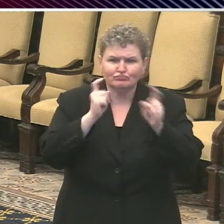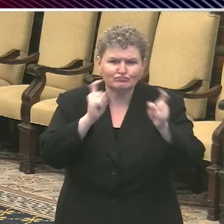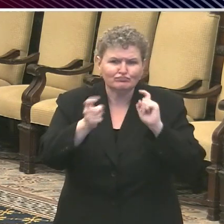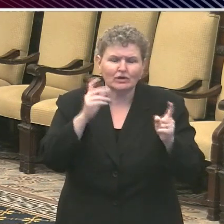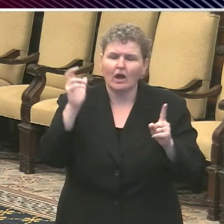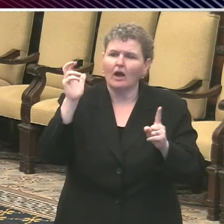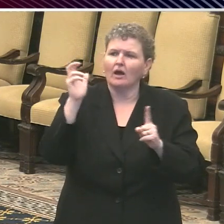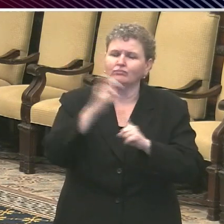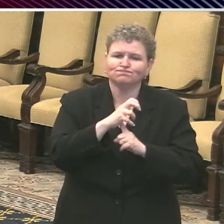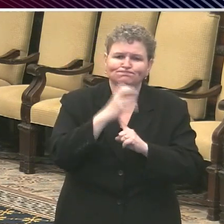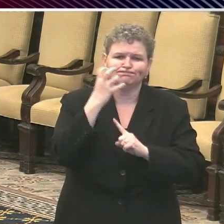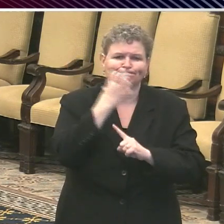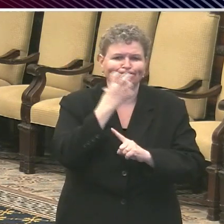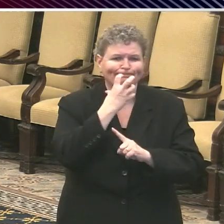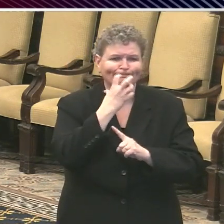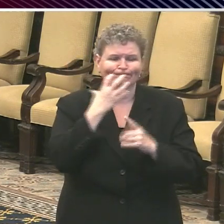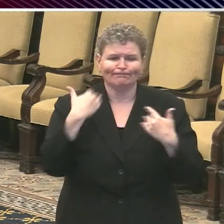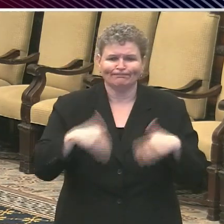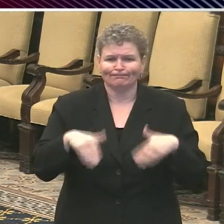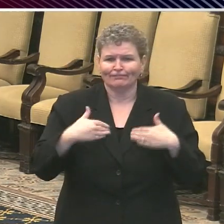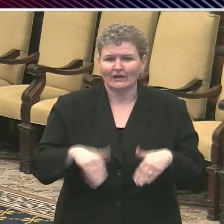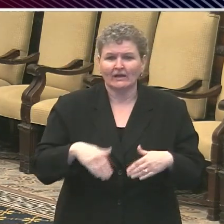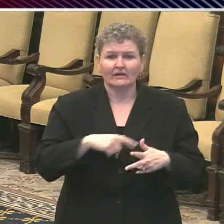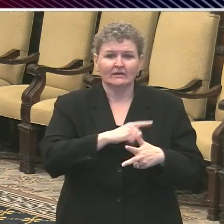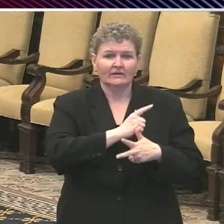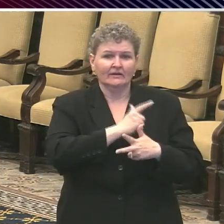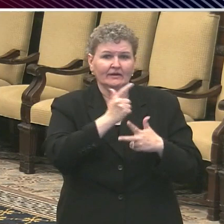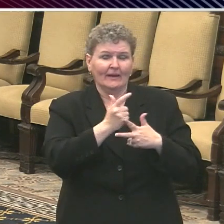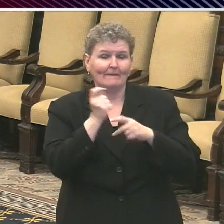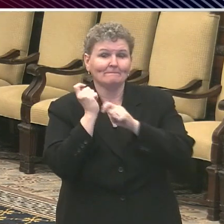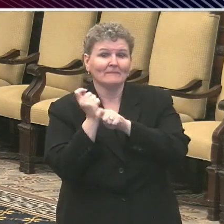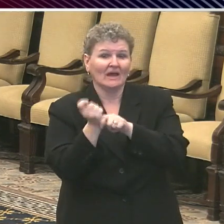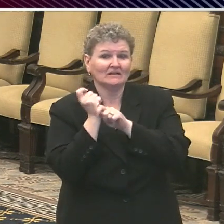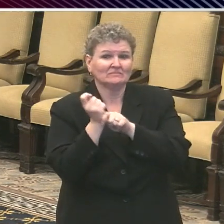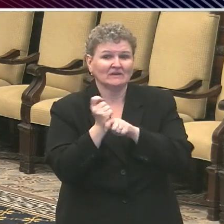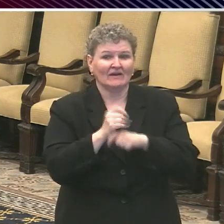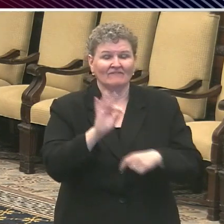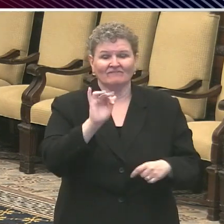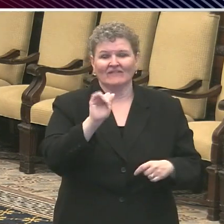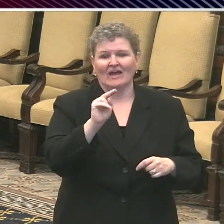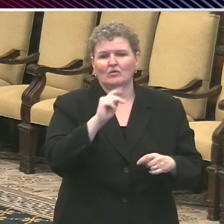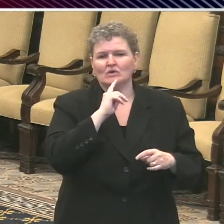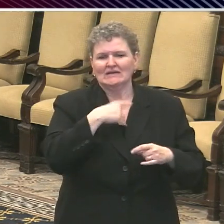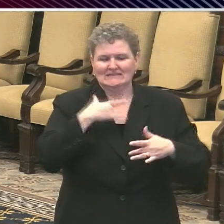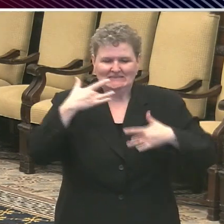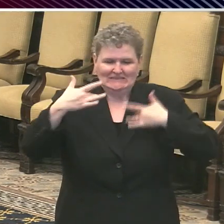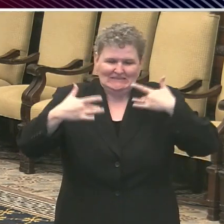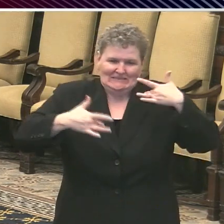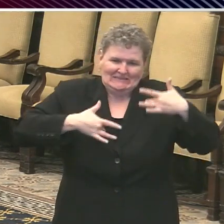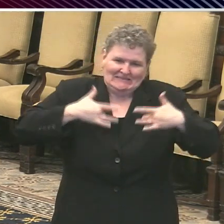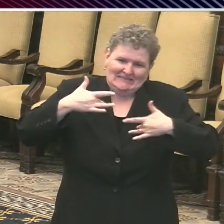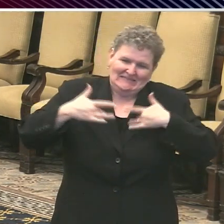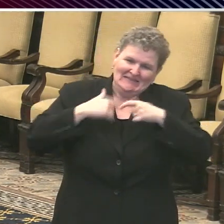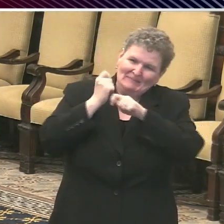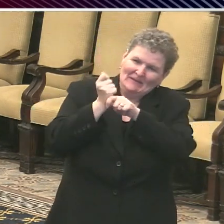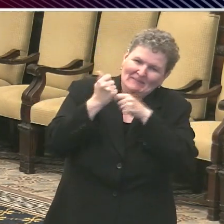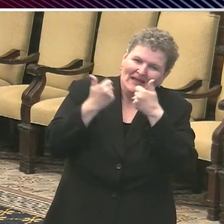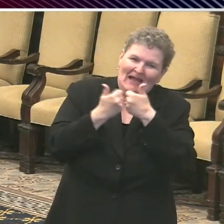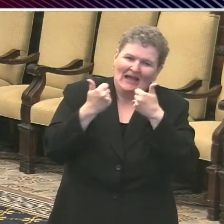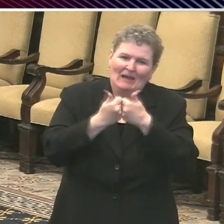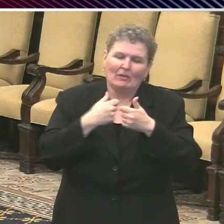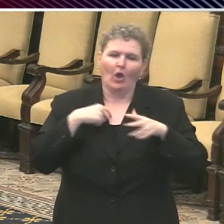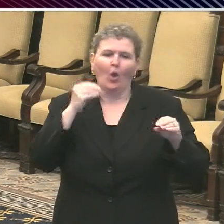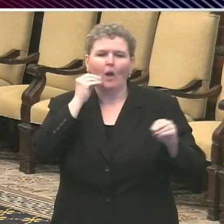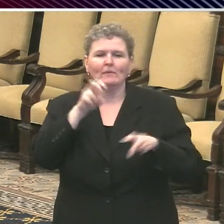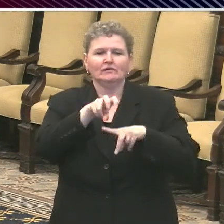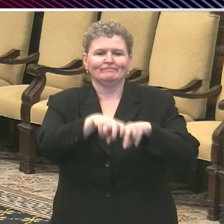great selection. As far as baseball is concerned, certainly as a fan, I'm dying to see it come back. At least be able to sit at home and watch it on television